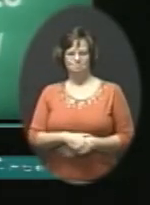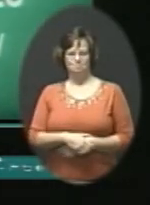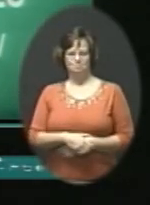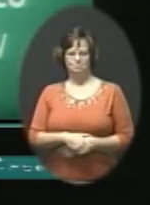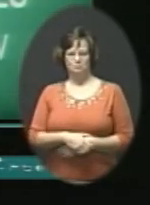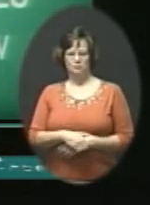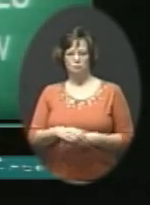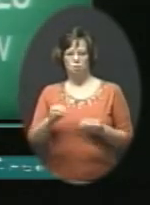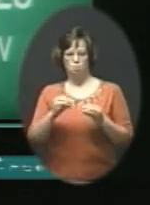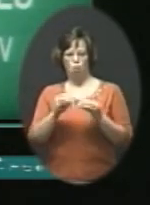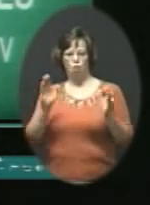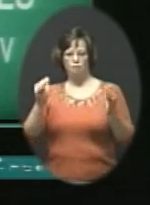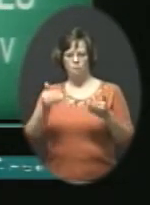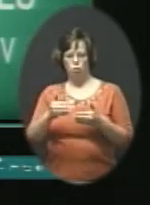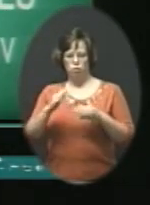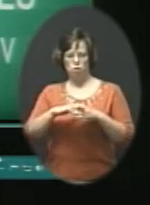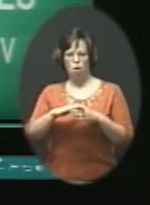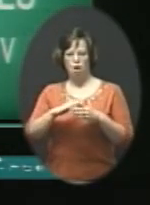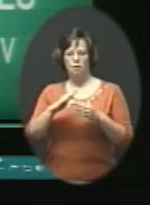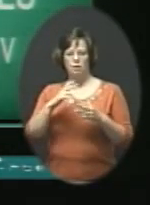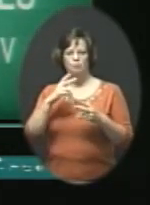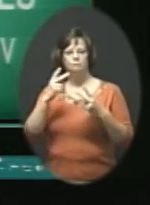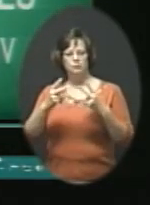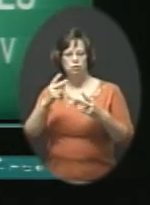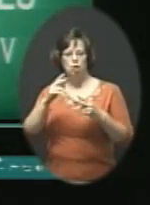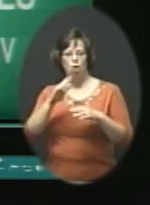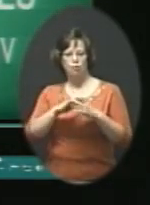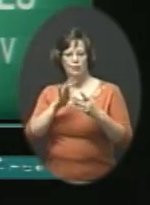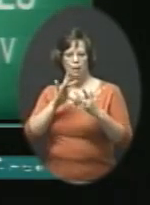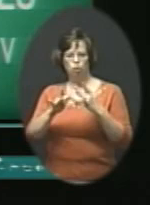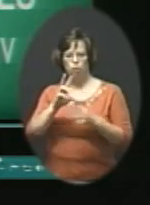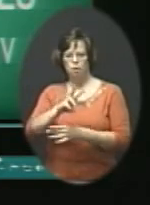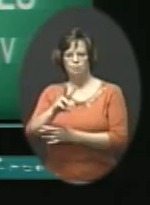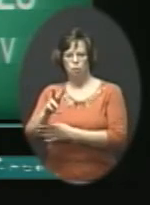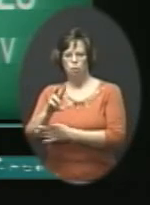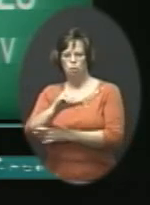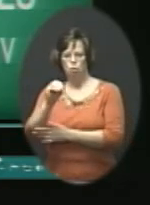For more Focus On features, visit us online at